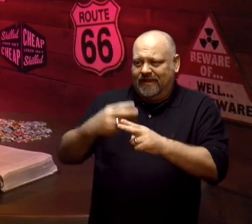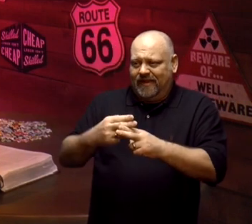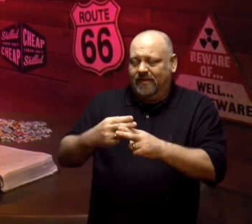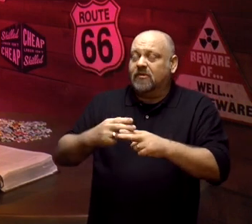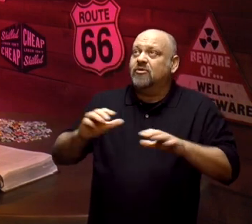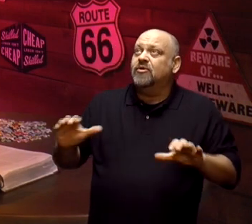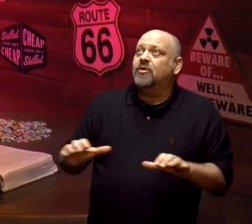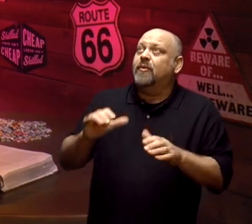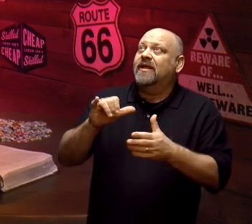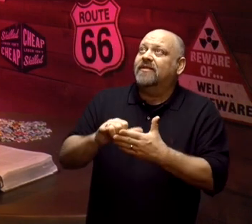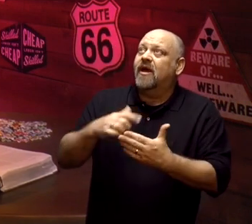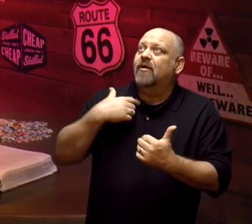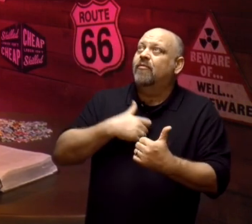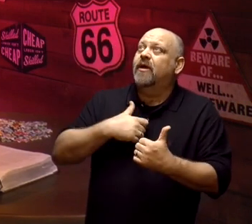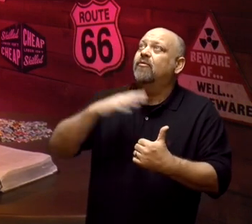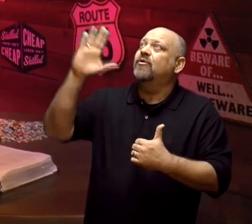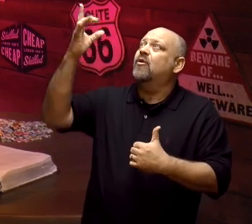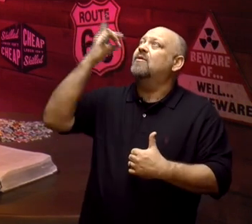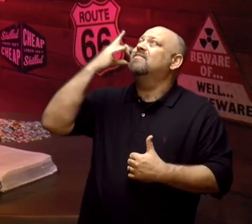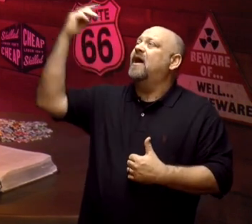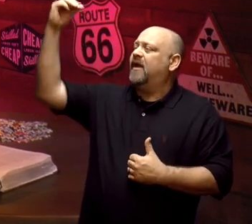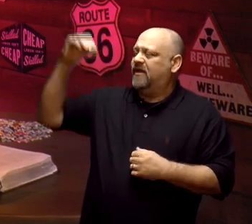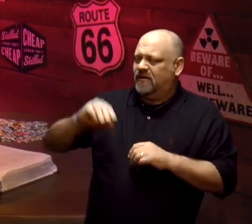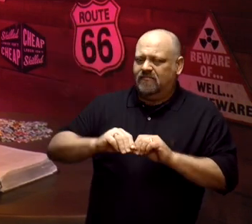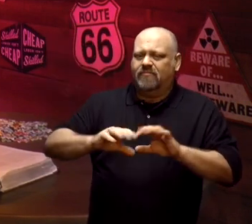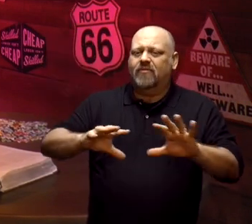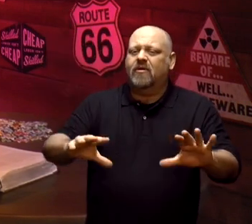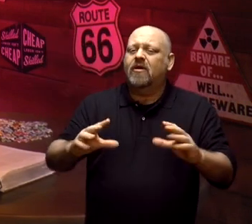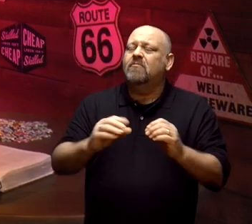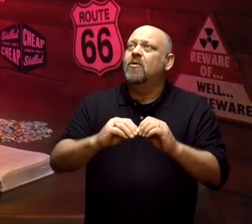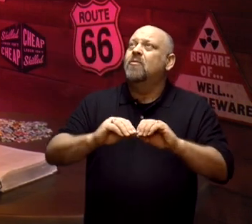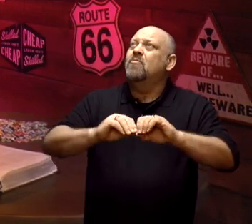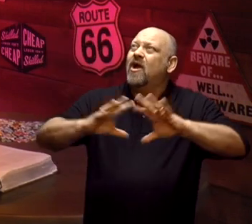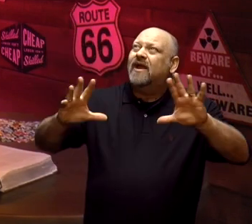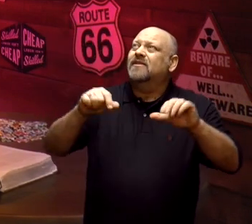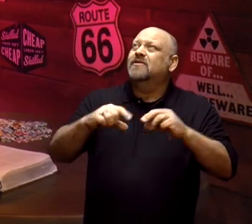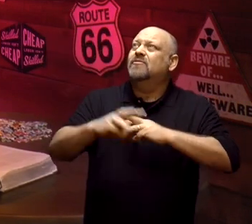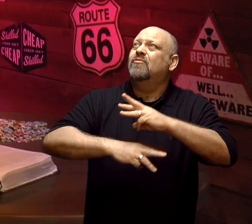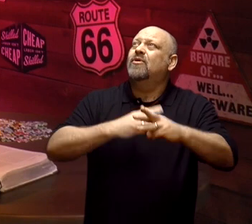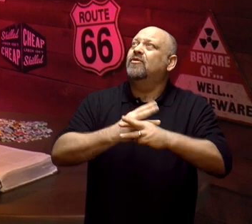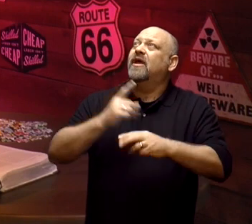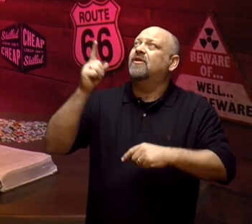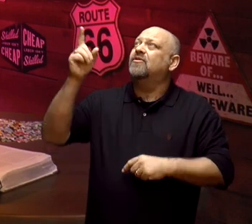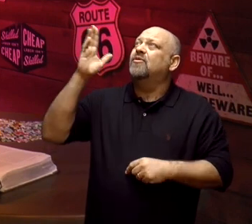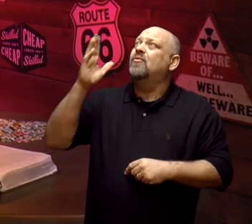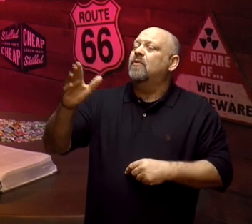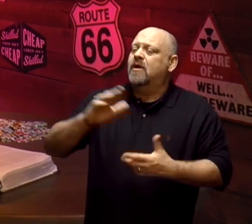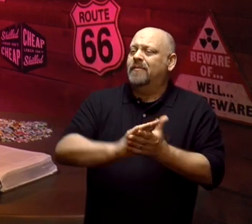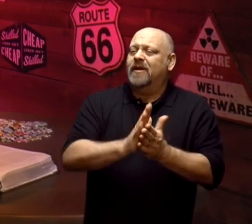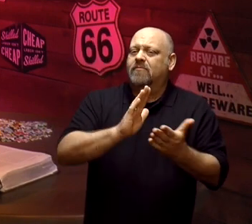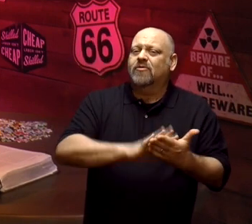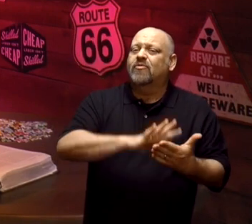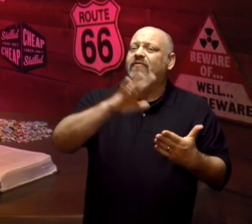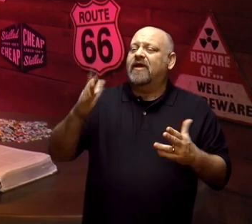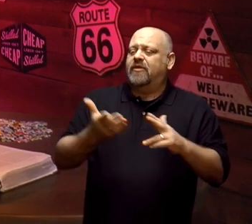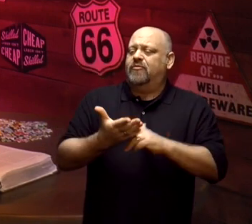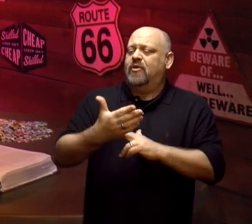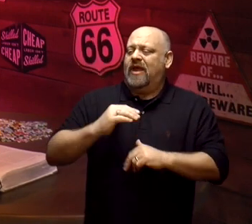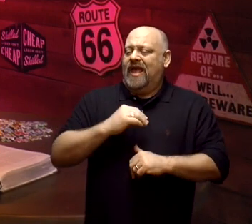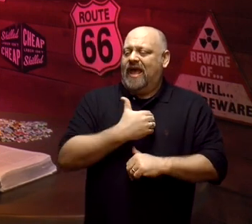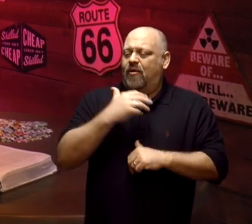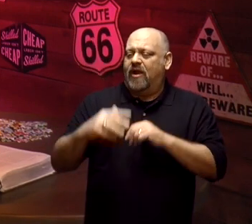so doing, we will shine your light more brightly in this world and that you will be glorified through